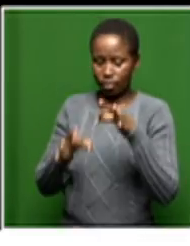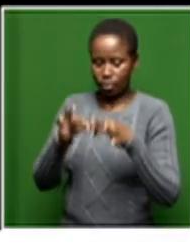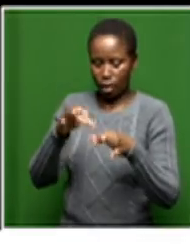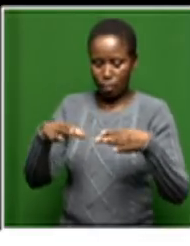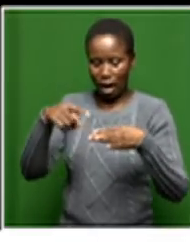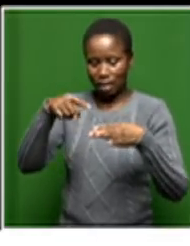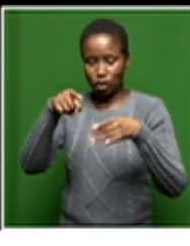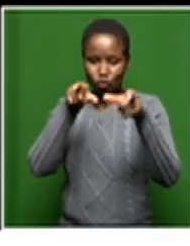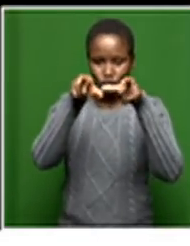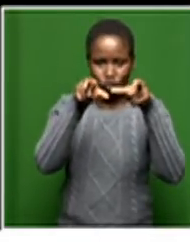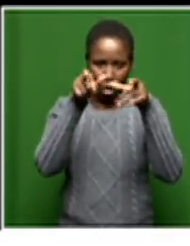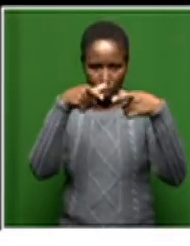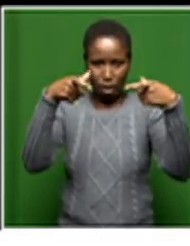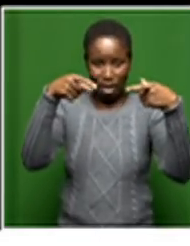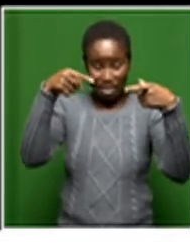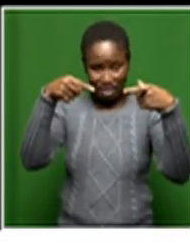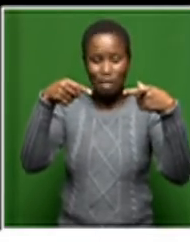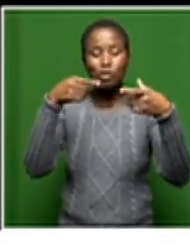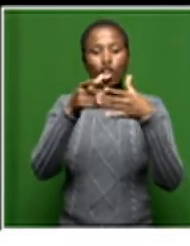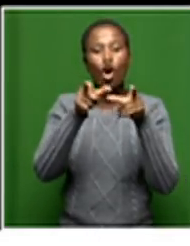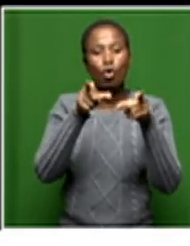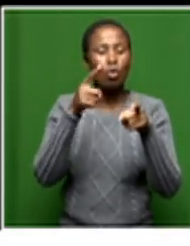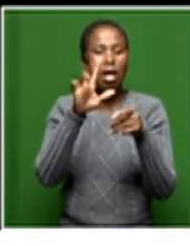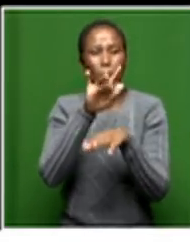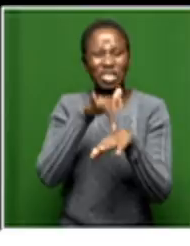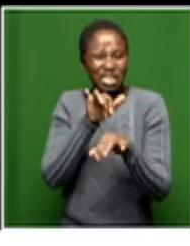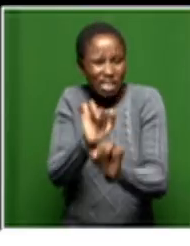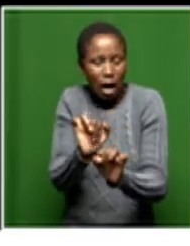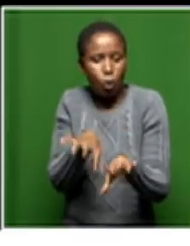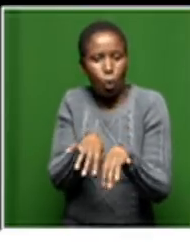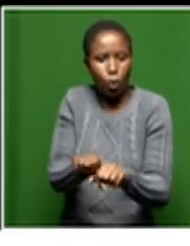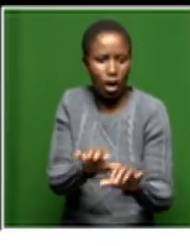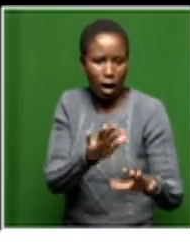and address their caucus as to this is the position to vote.